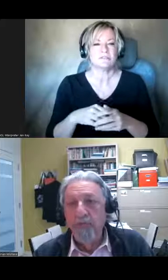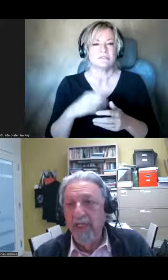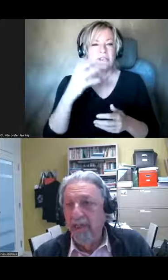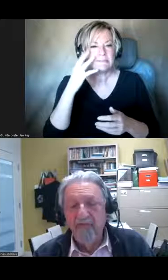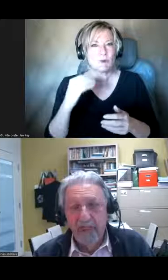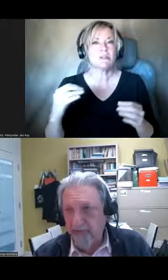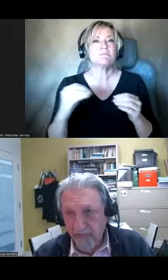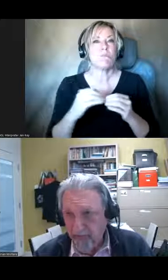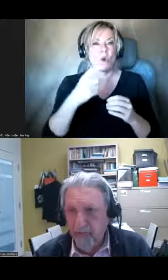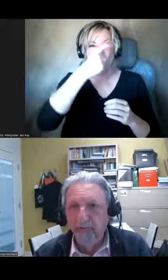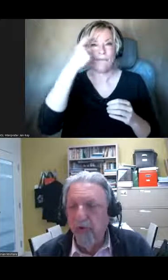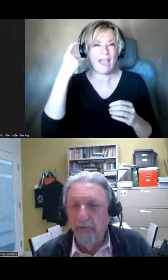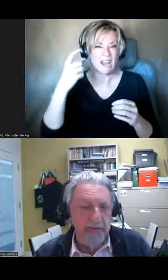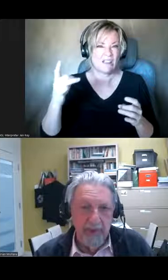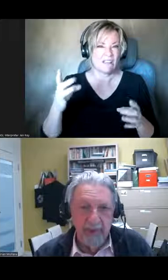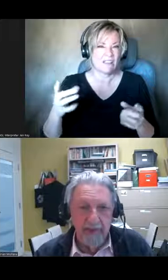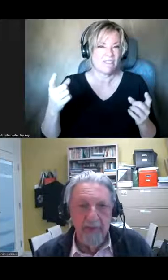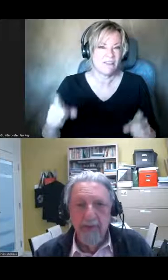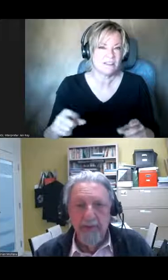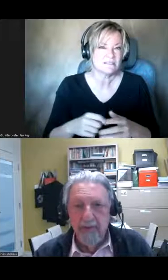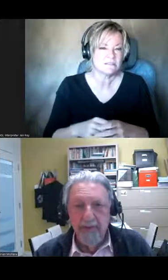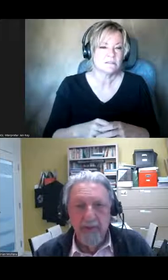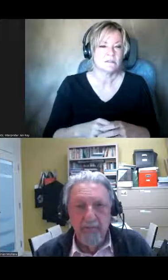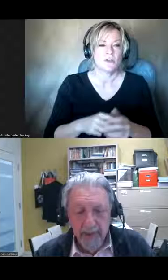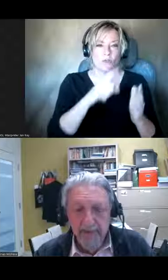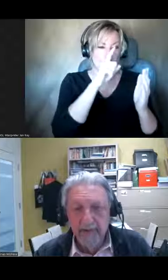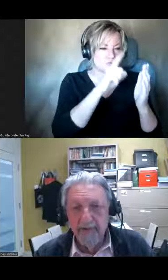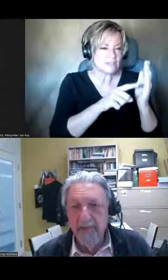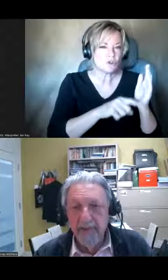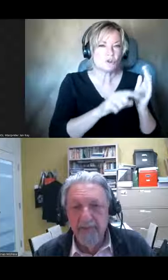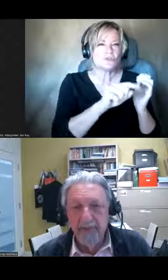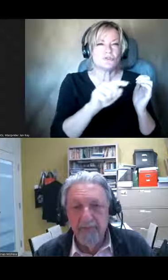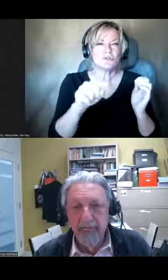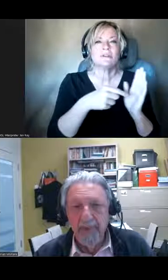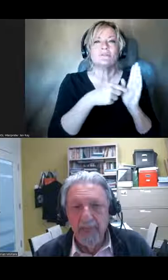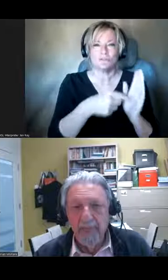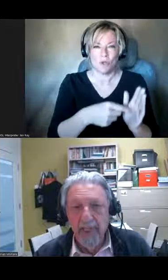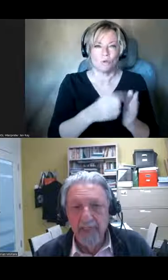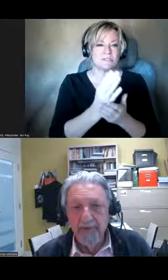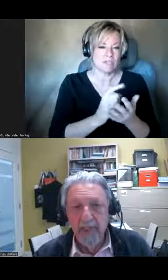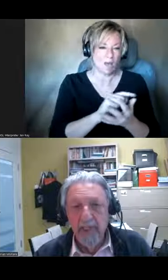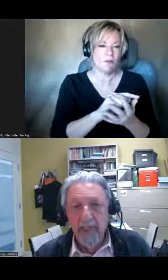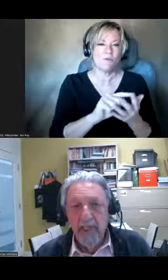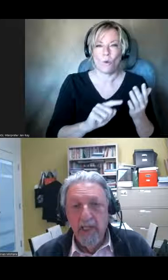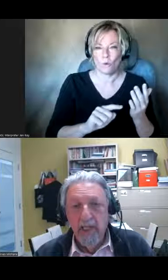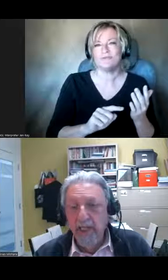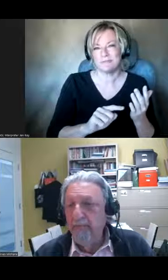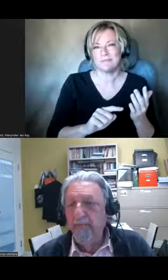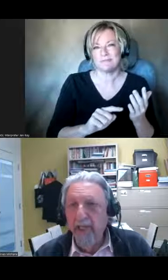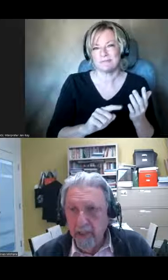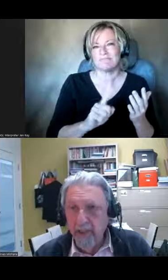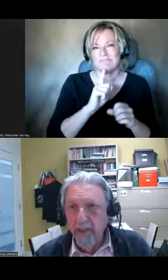more traumatic events. If you look through all the studies, there are some hints that some of these things may be the case.